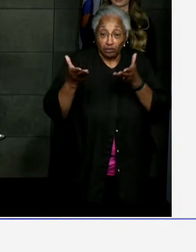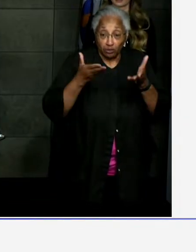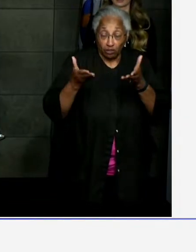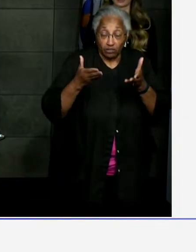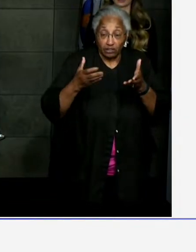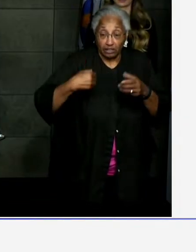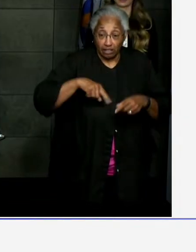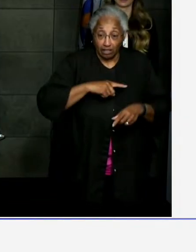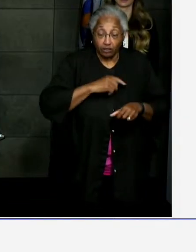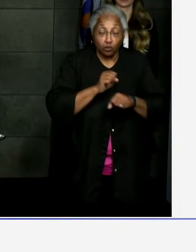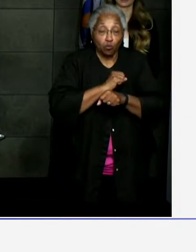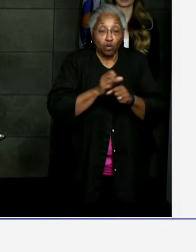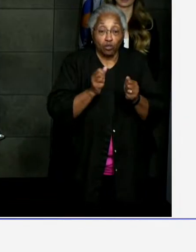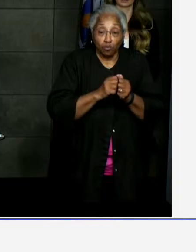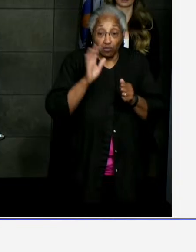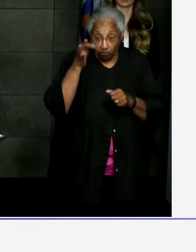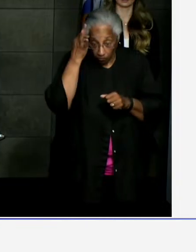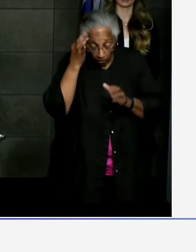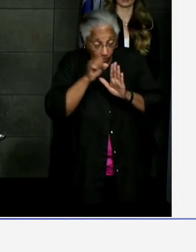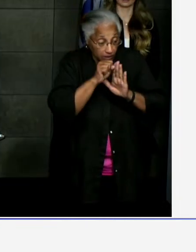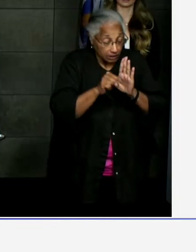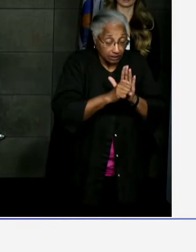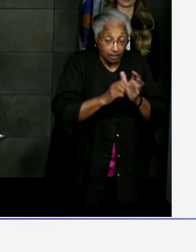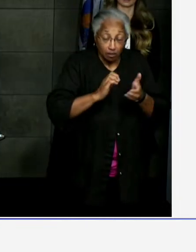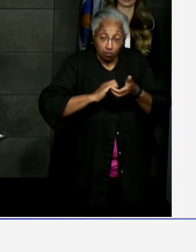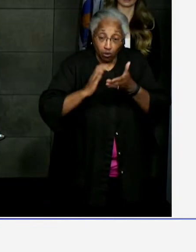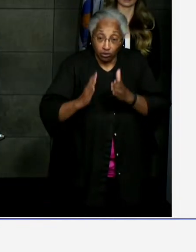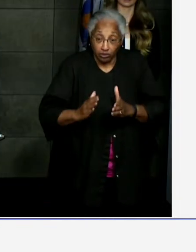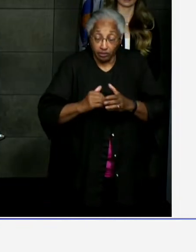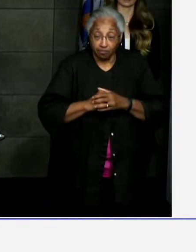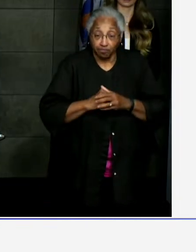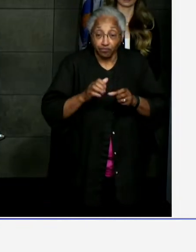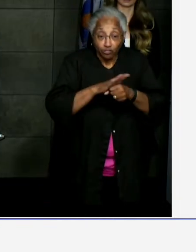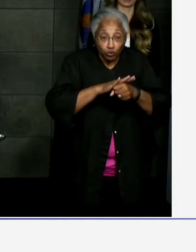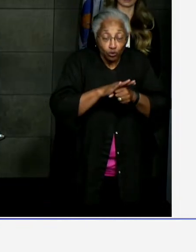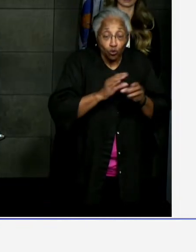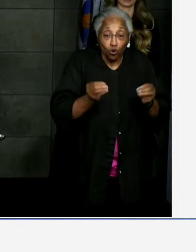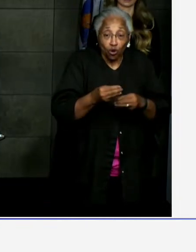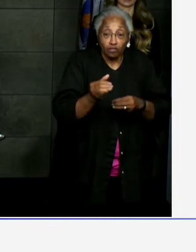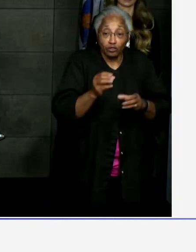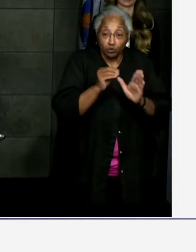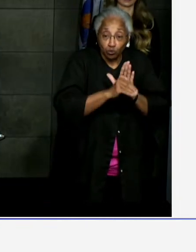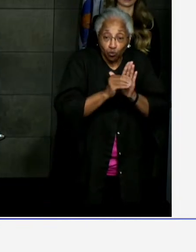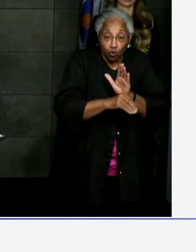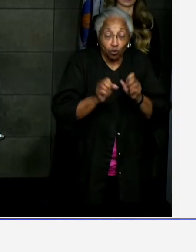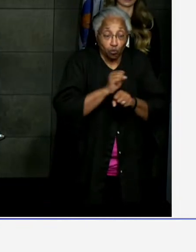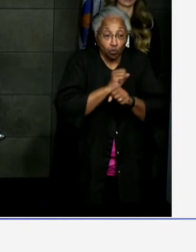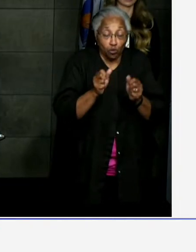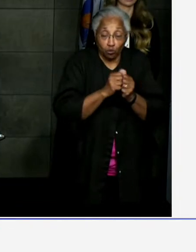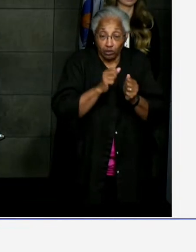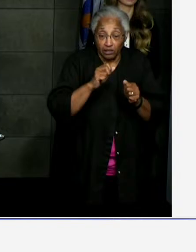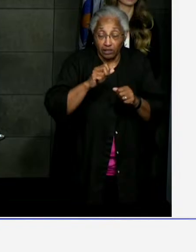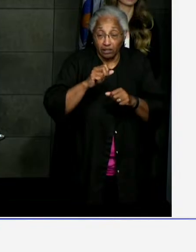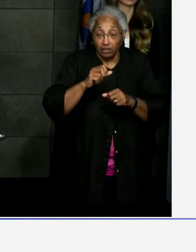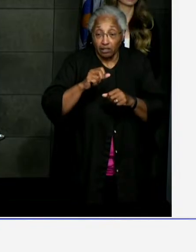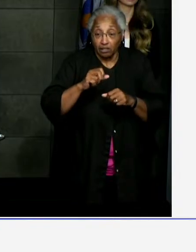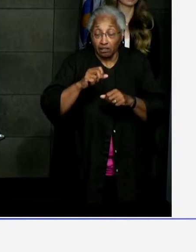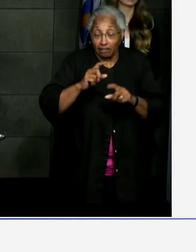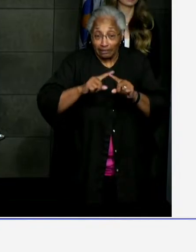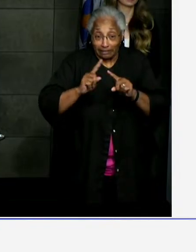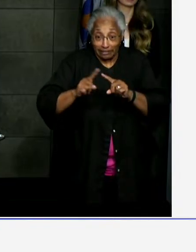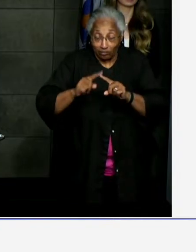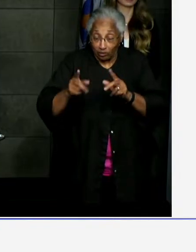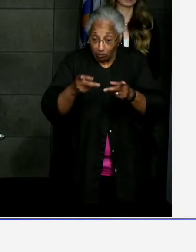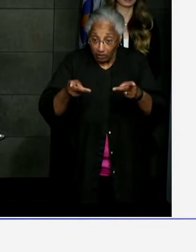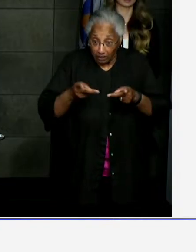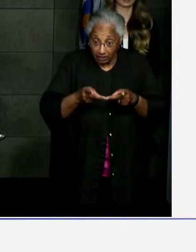our federal, state, local partners to be able to take them through these things. The local offices like New Orleans will work with the parishes, tons of presentations. We're